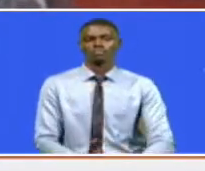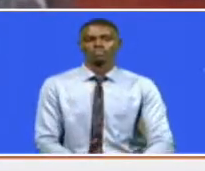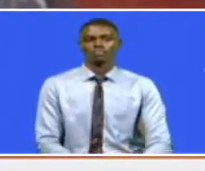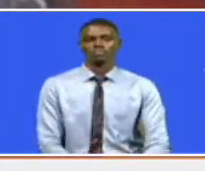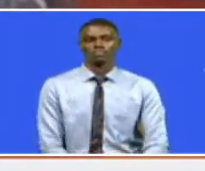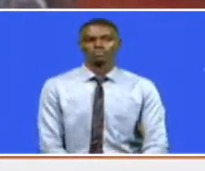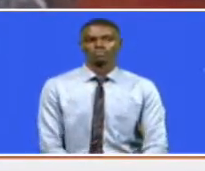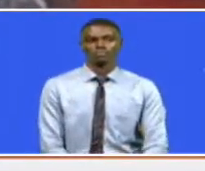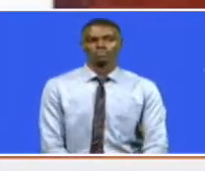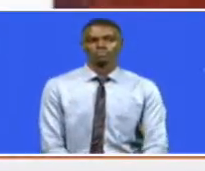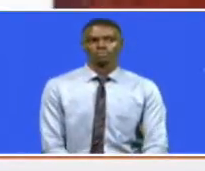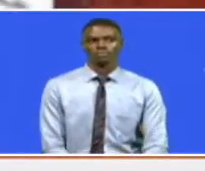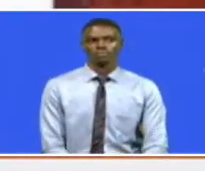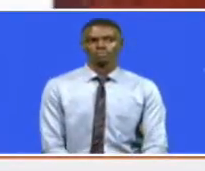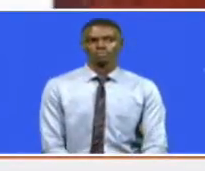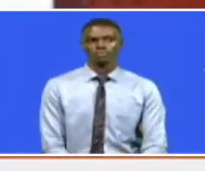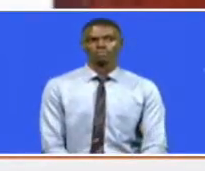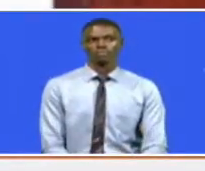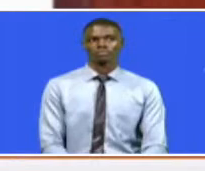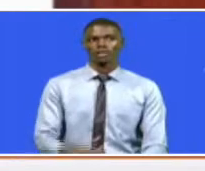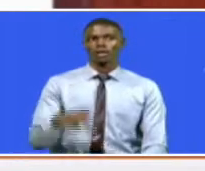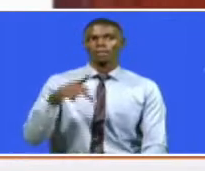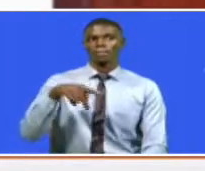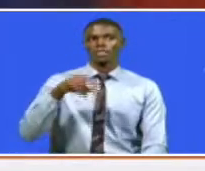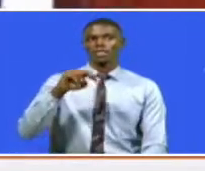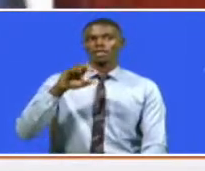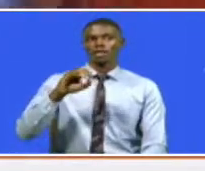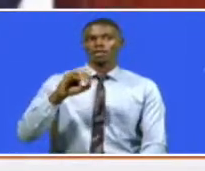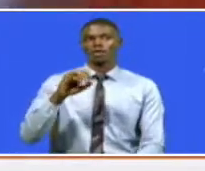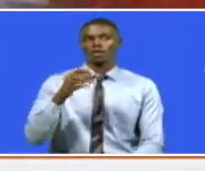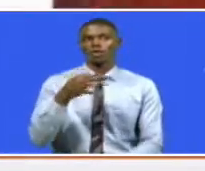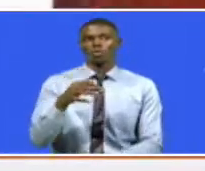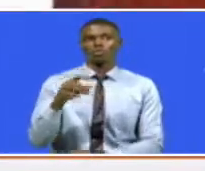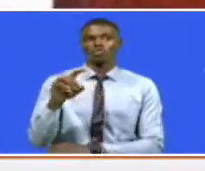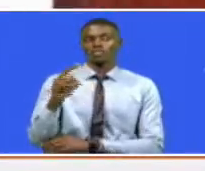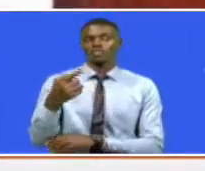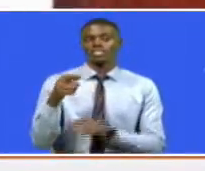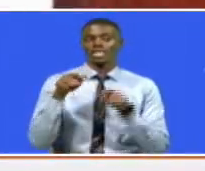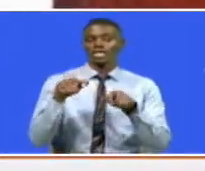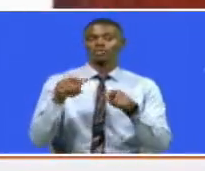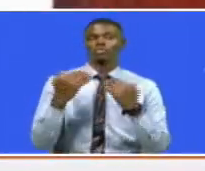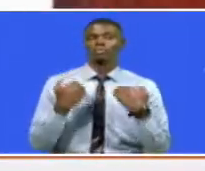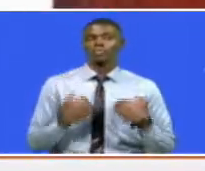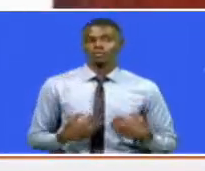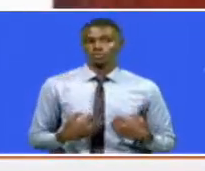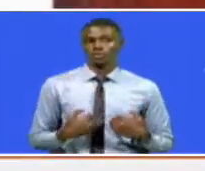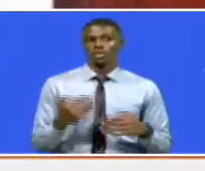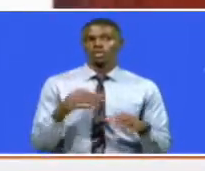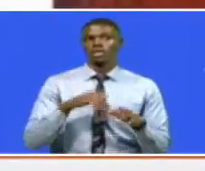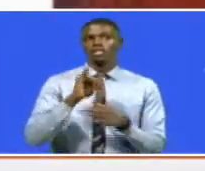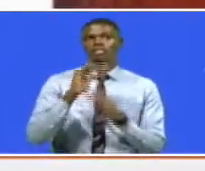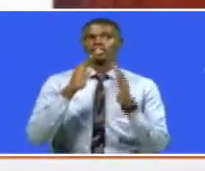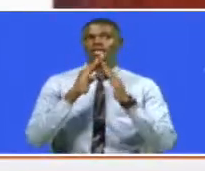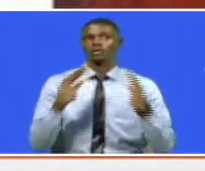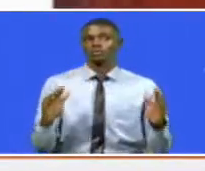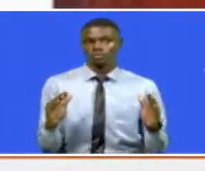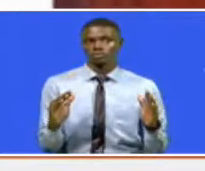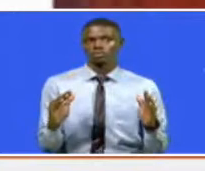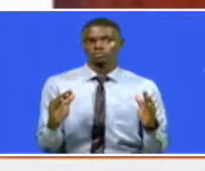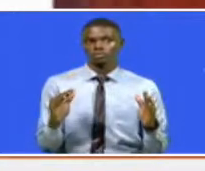on their defense. The DNA of the first accused person in that house